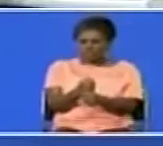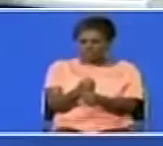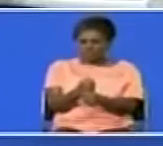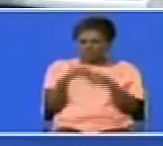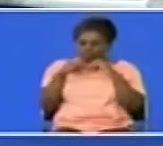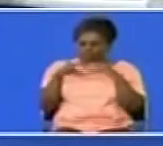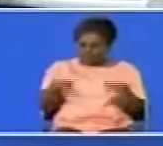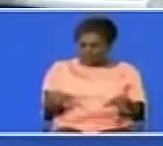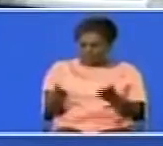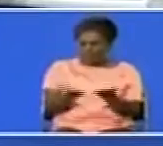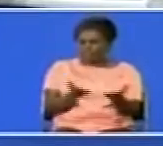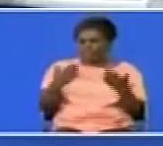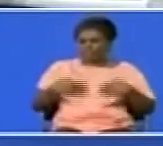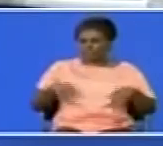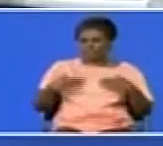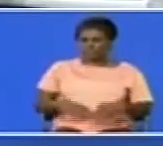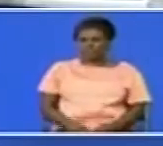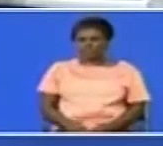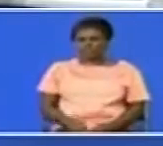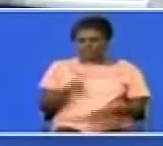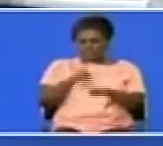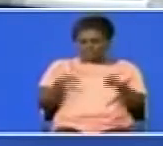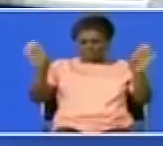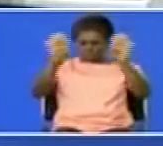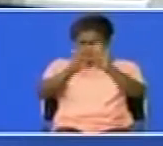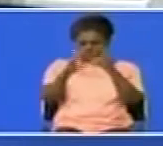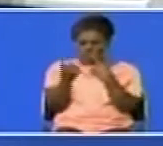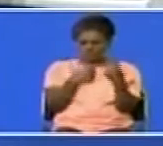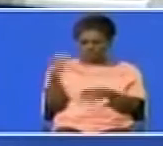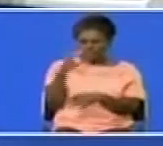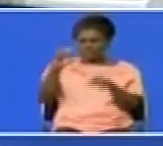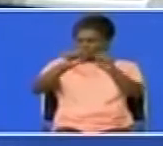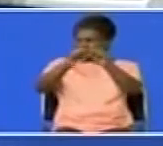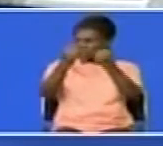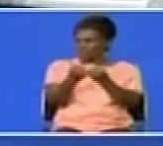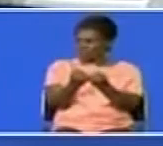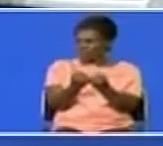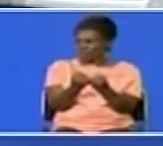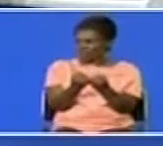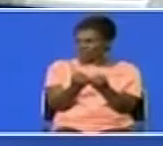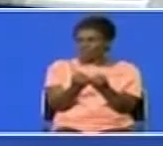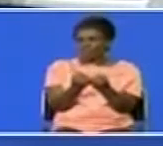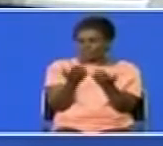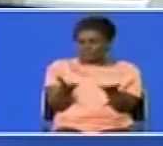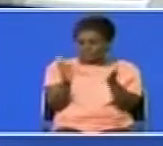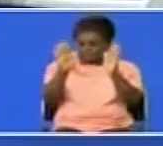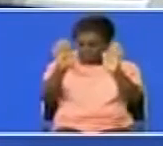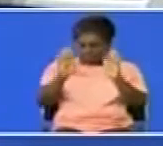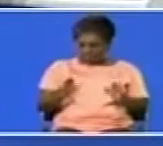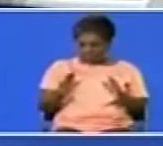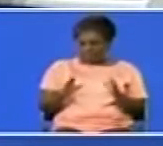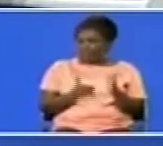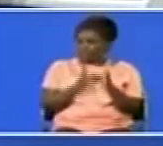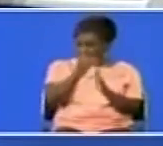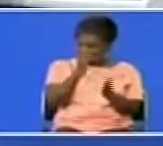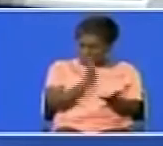at the expense of devolution All and right. services to the people. Okay, Senator, as you close, because you were talking about civil society calling out county governments, but then that is essentially the role of the